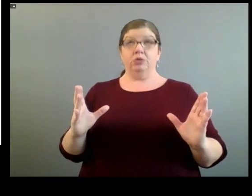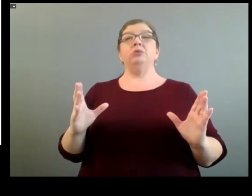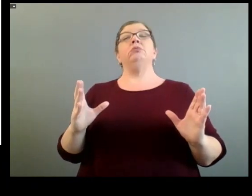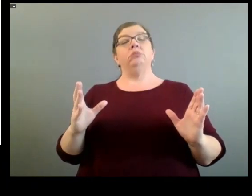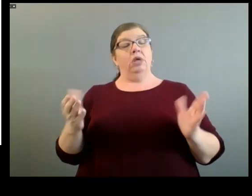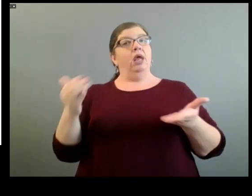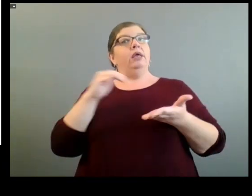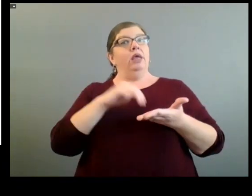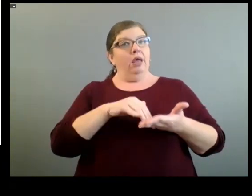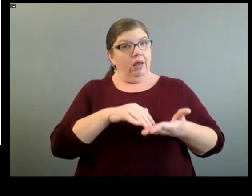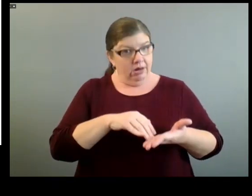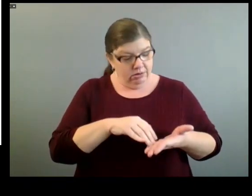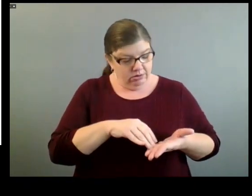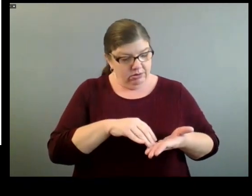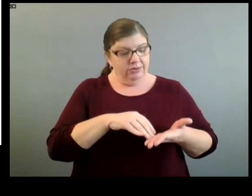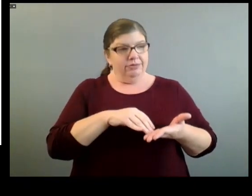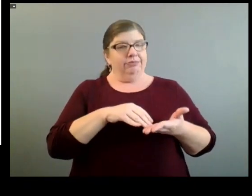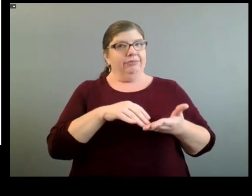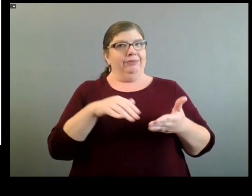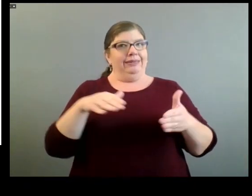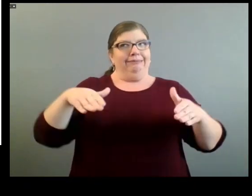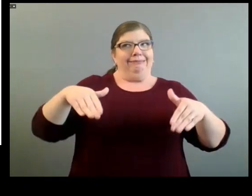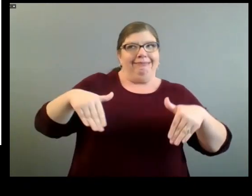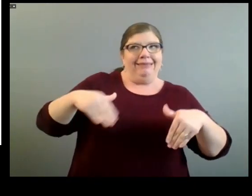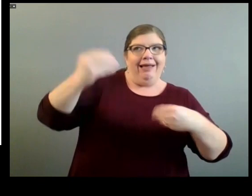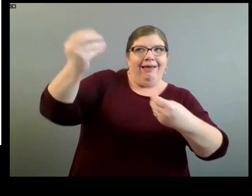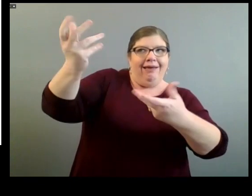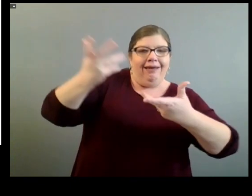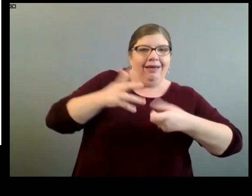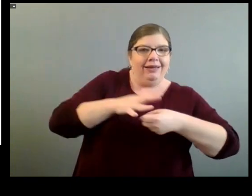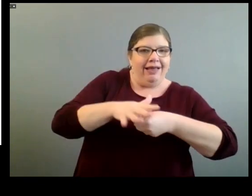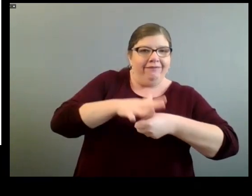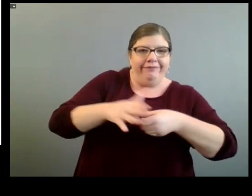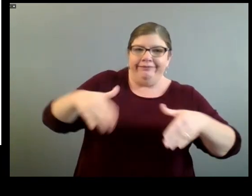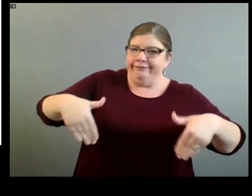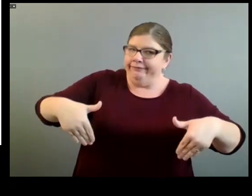are lacking information at this time.